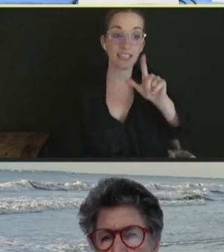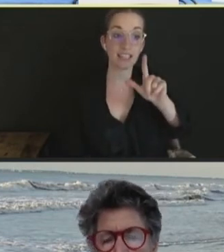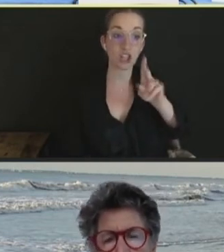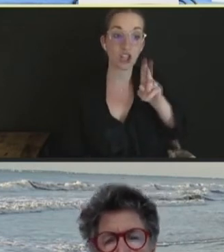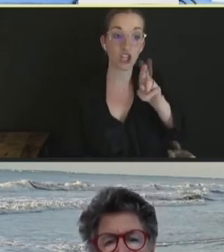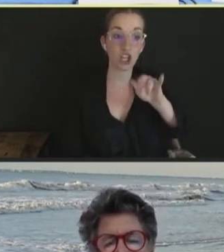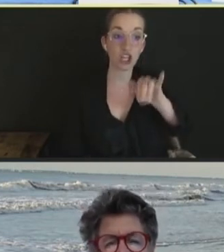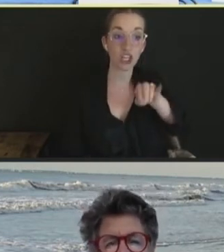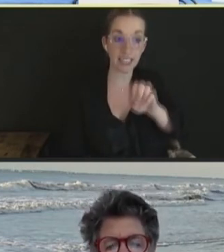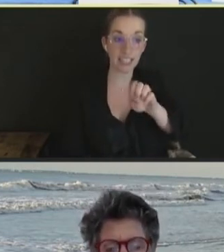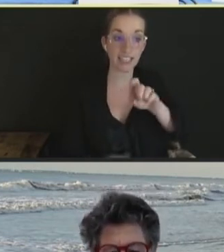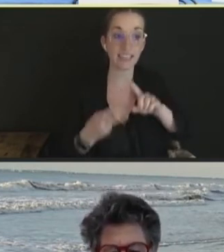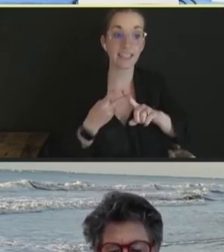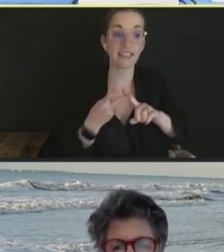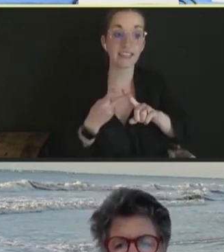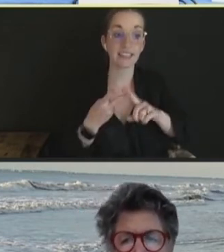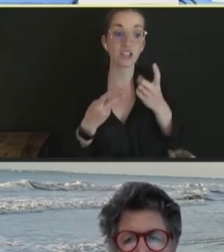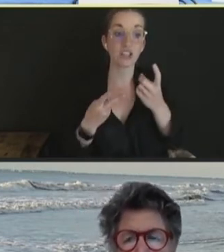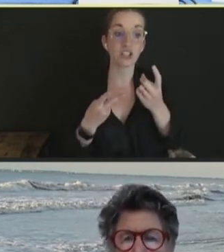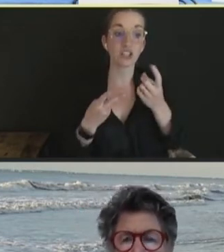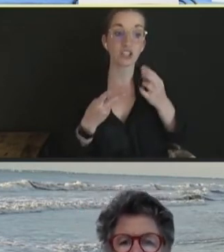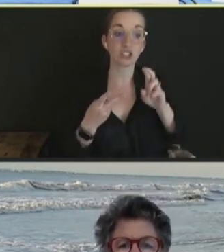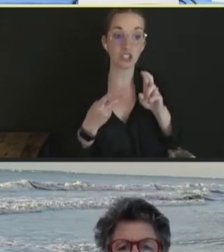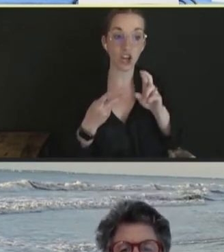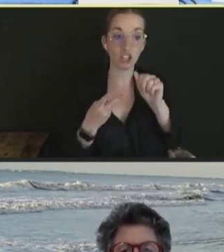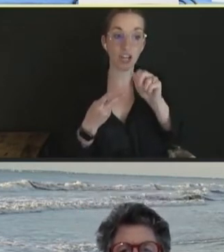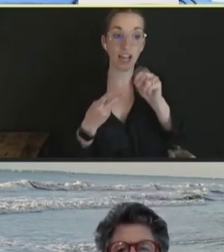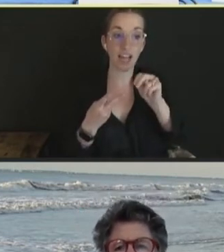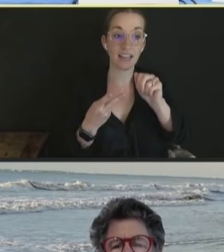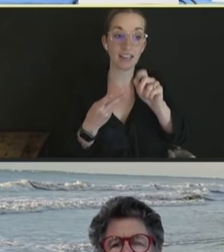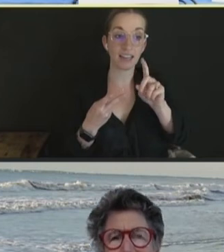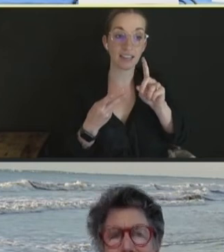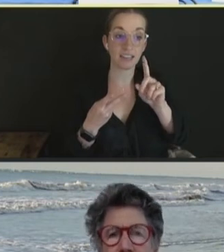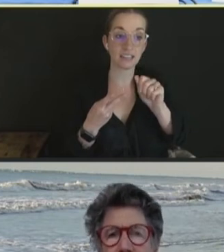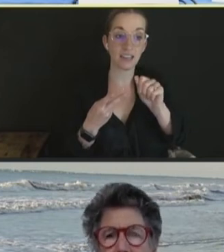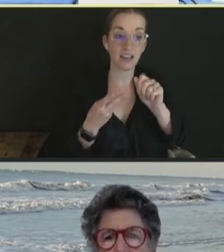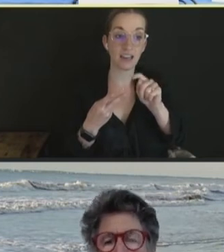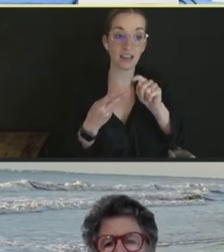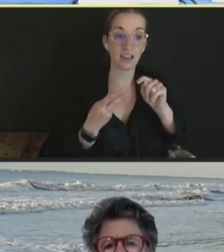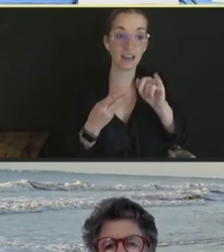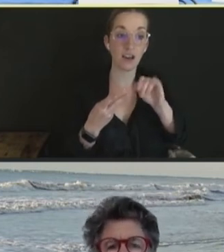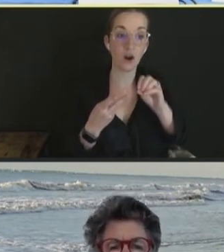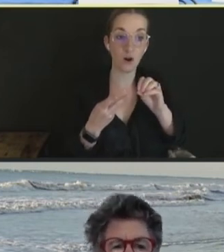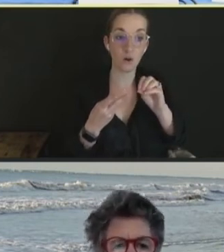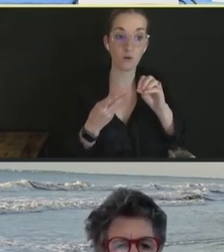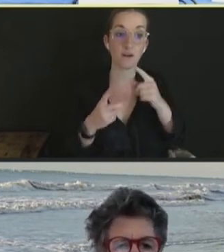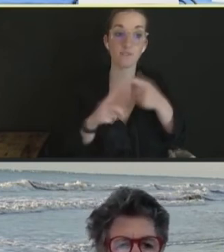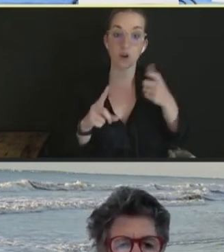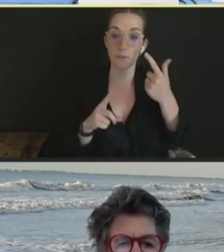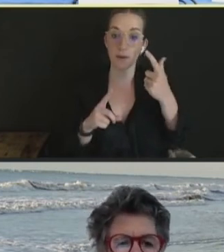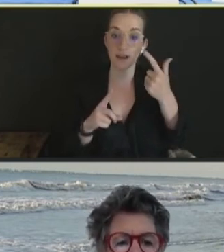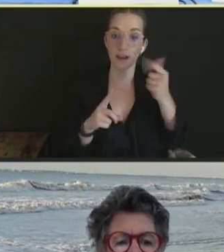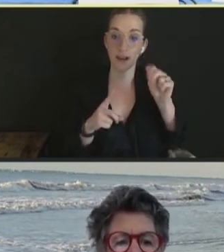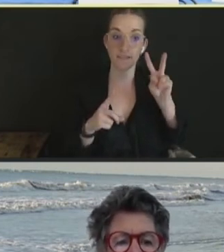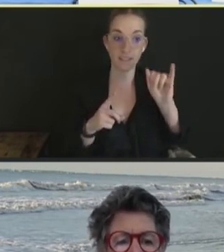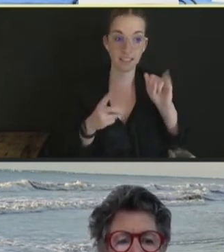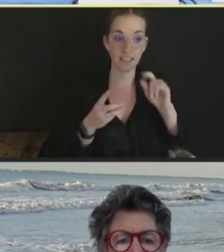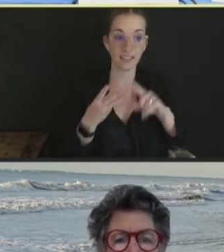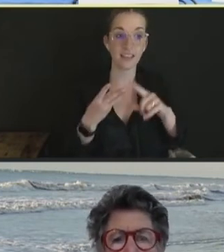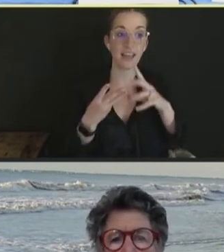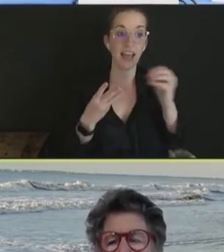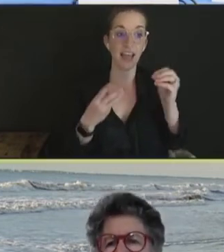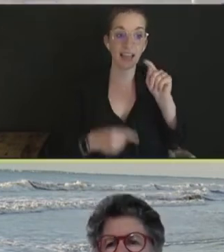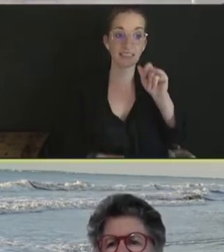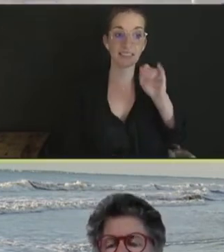Scarna from Gavi, Dr. Tim Jenks from the Wellcome Trust. Dr. Lurie, are you on?